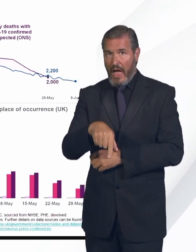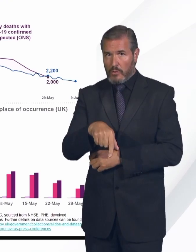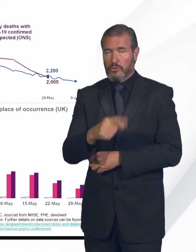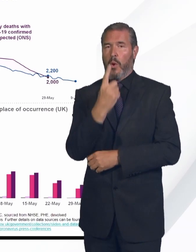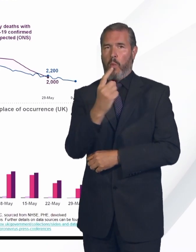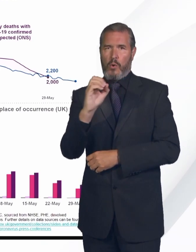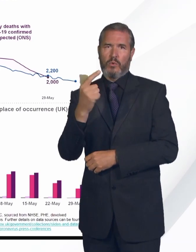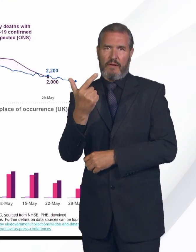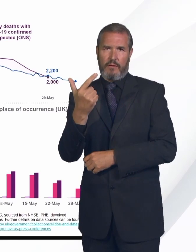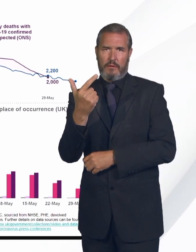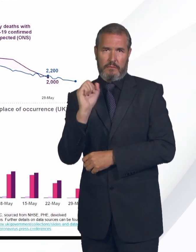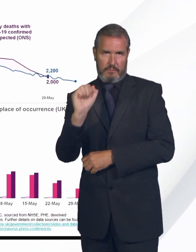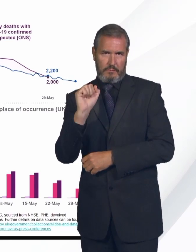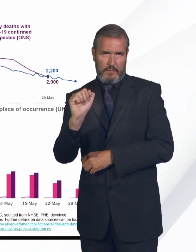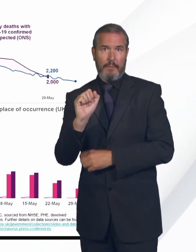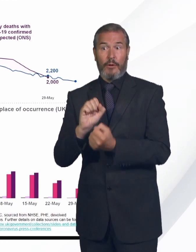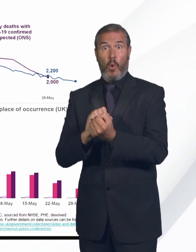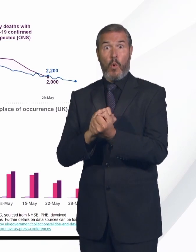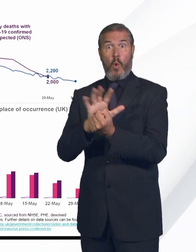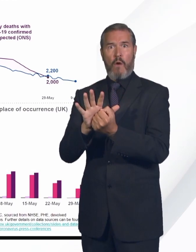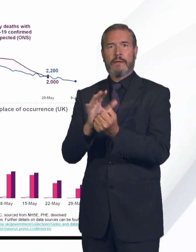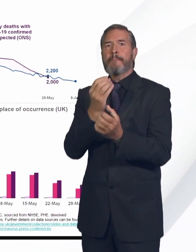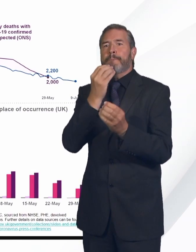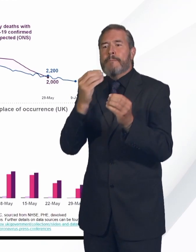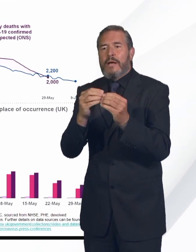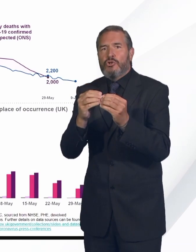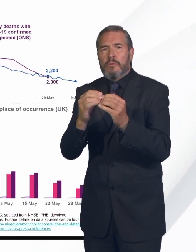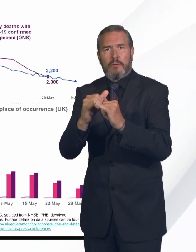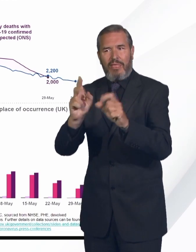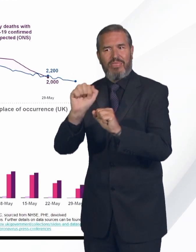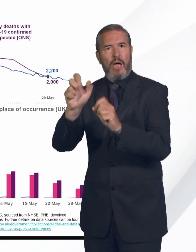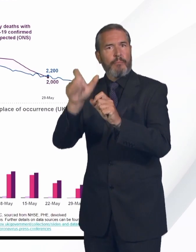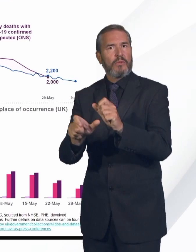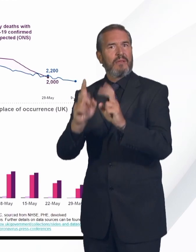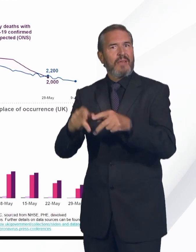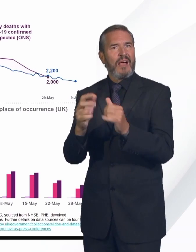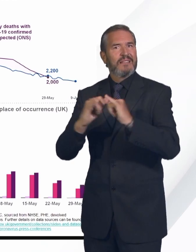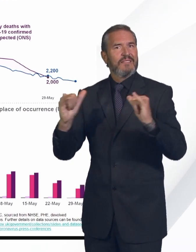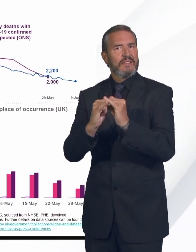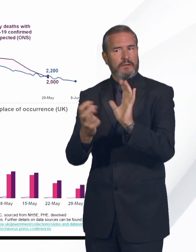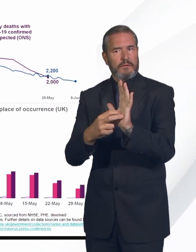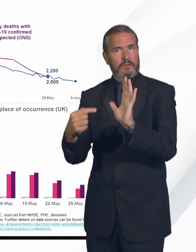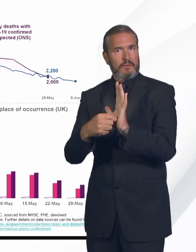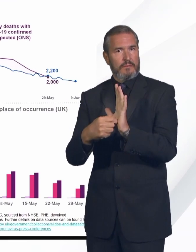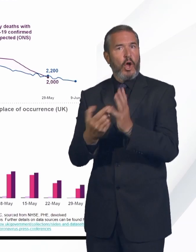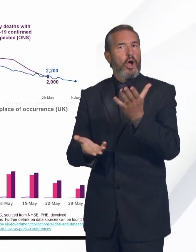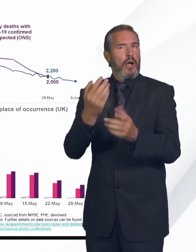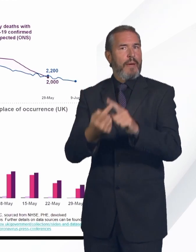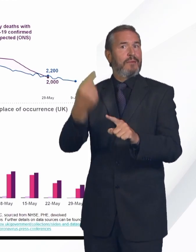50,107 deaths in the UK where COVID-19 was mentioned on the death certificate. This compares to the